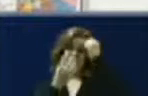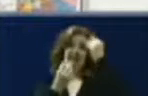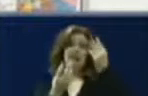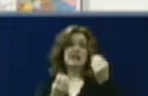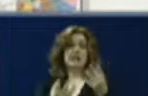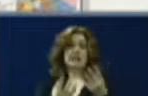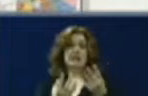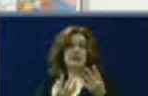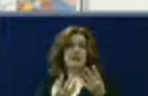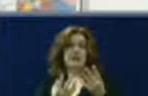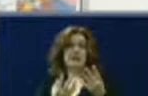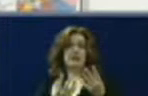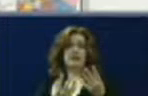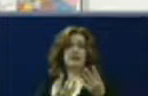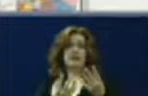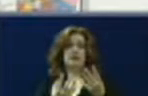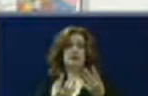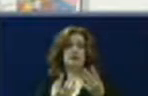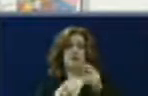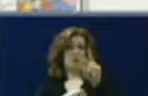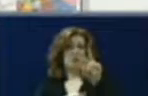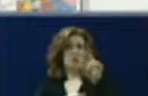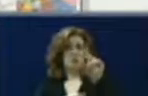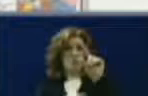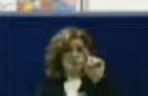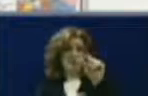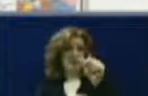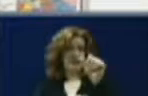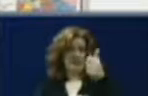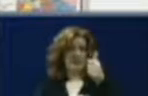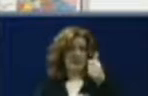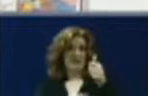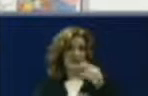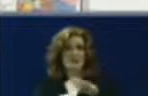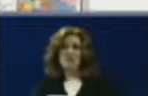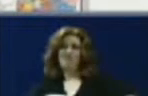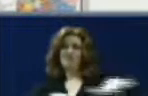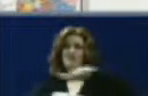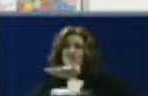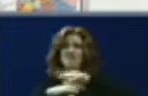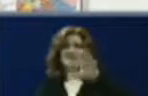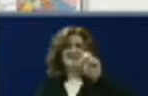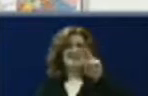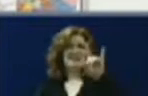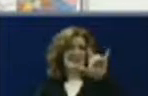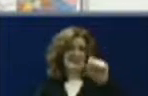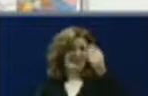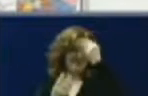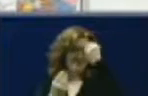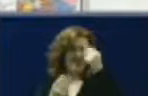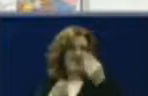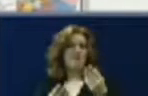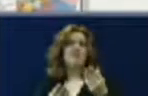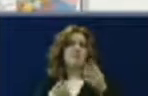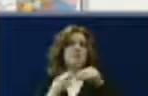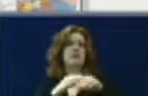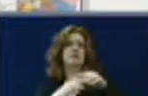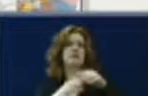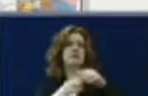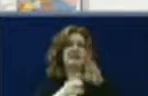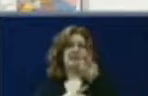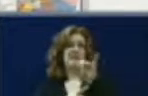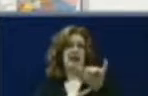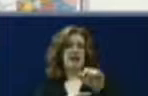census data, the 2010 census data for the county, and identified category 1, 2, and 3